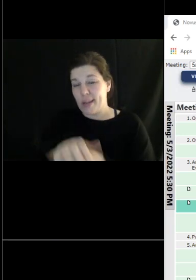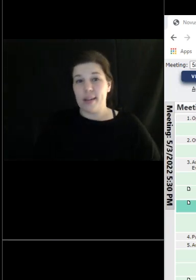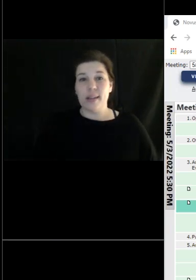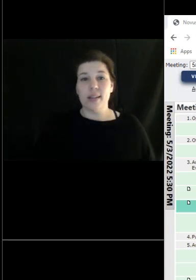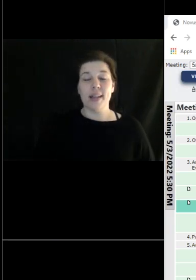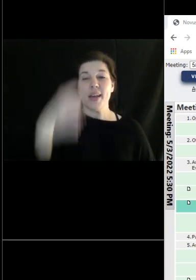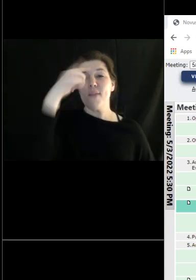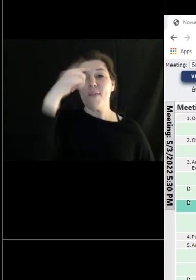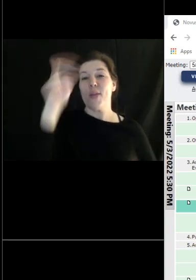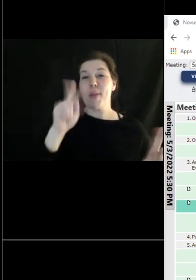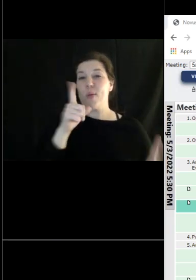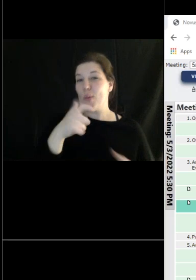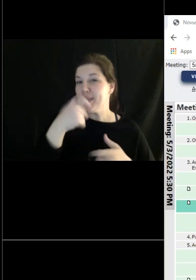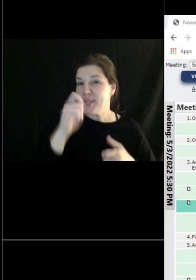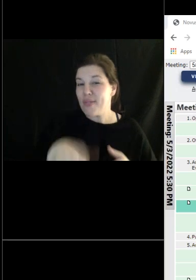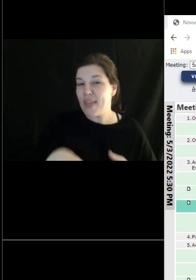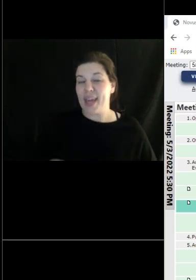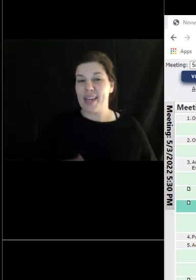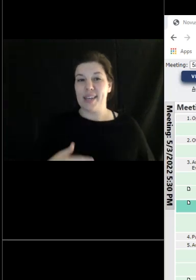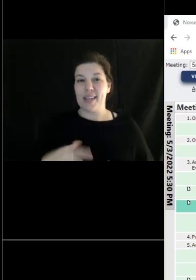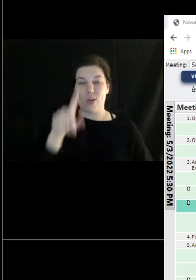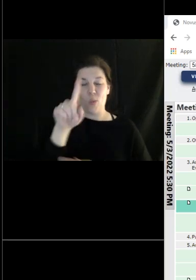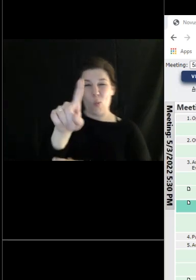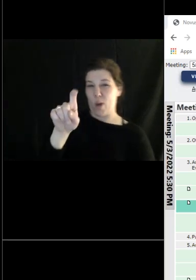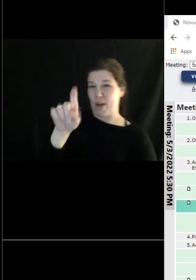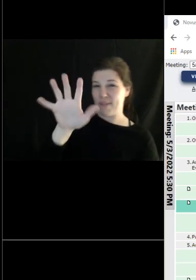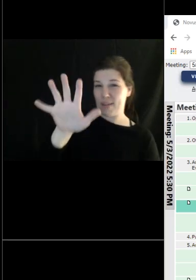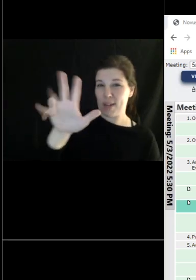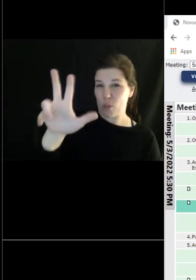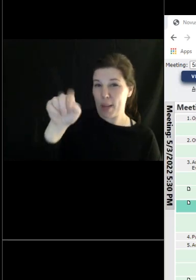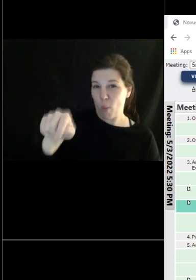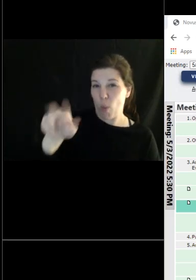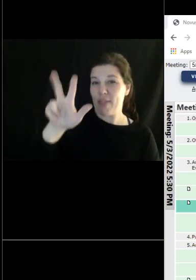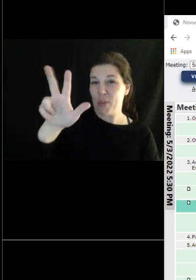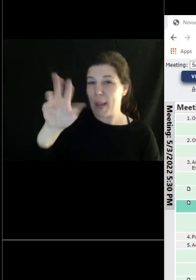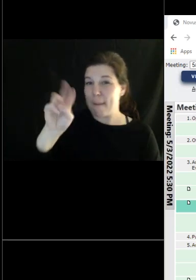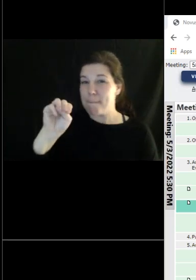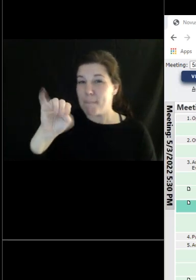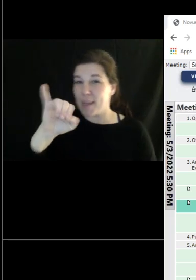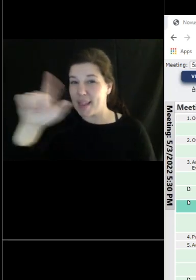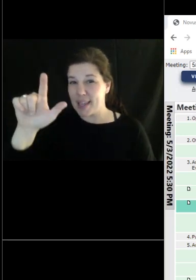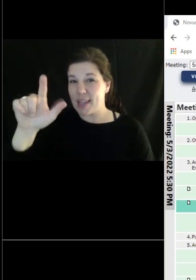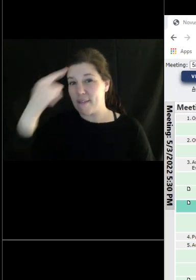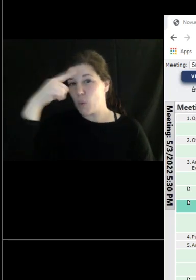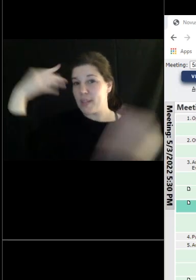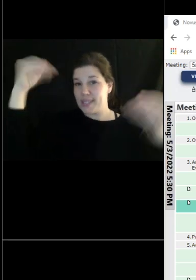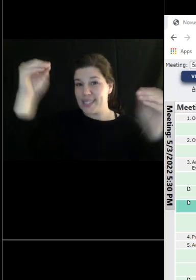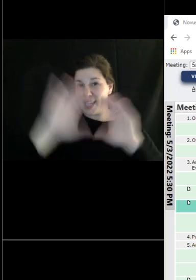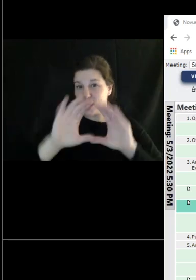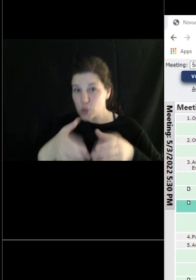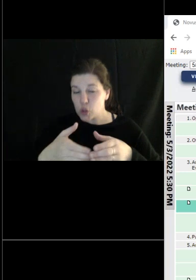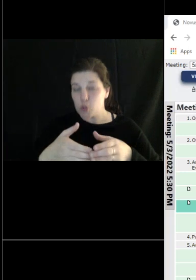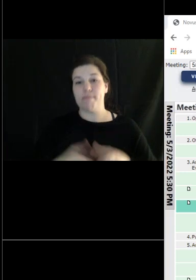aficionados, there was $153.3 million in the SAIL group, which is the State Department Incentive Loan